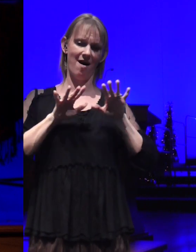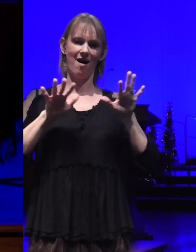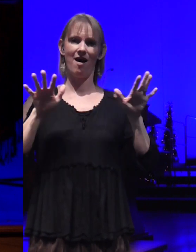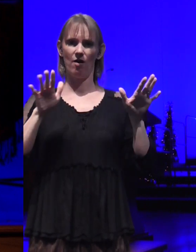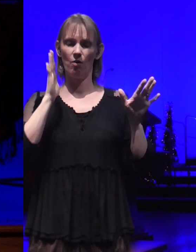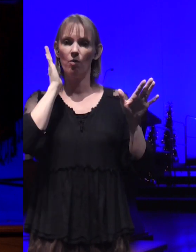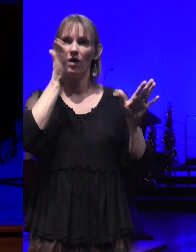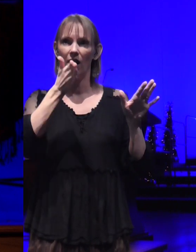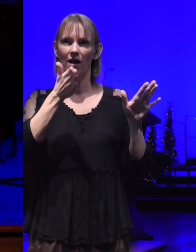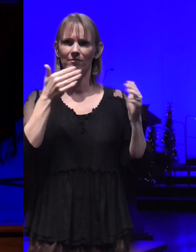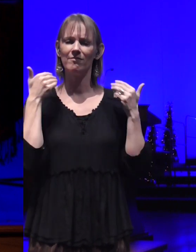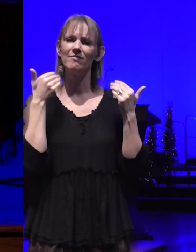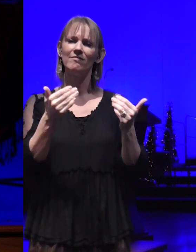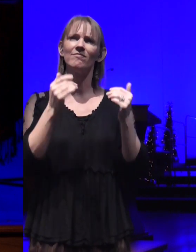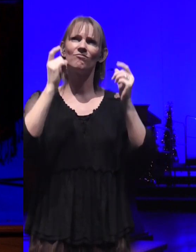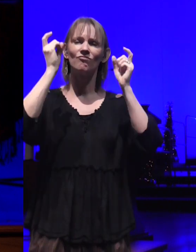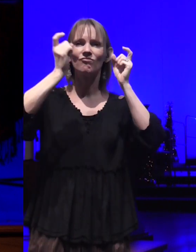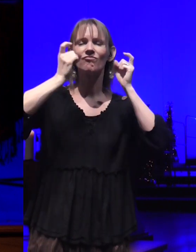Rejoice.